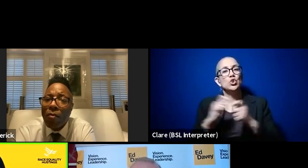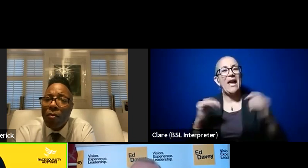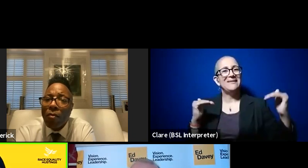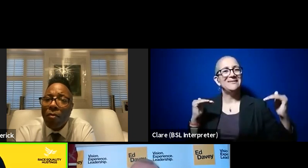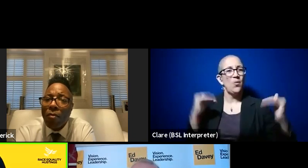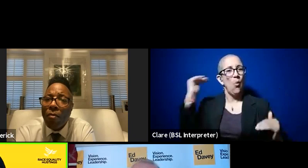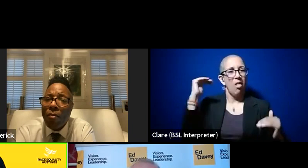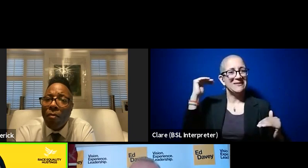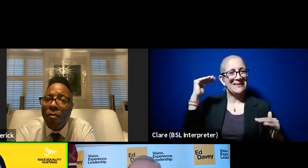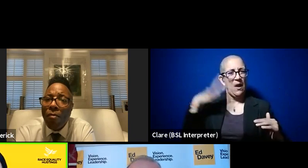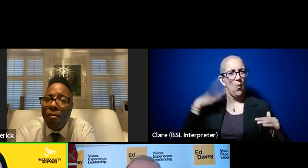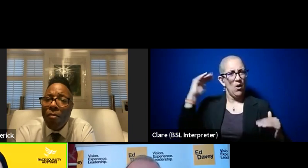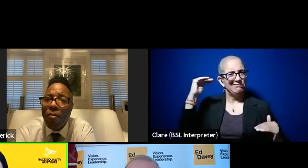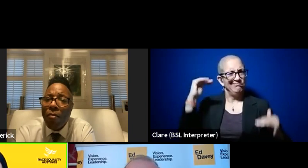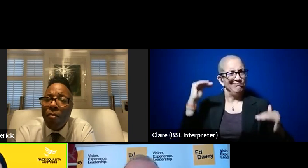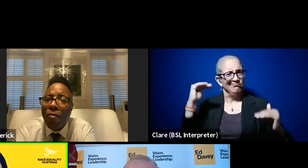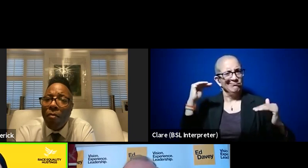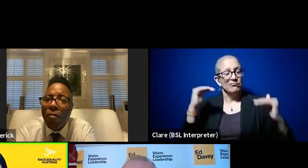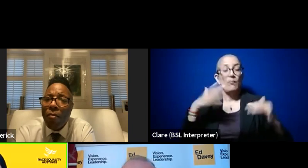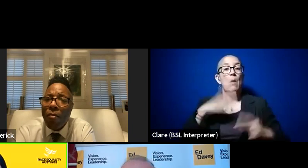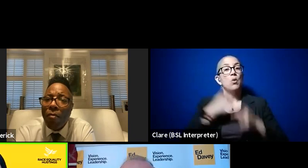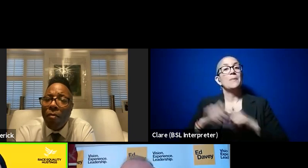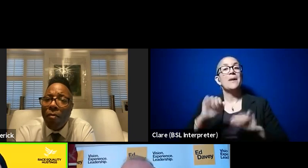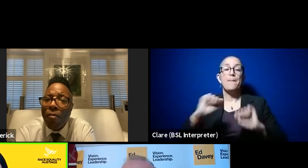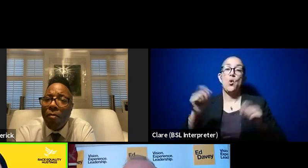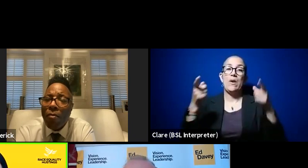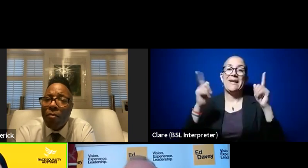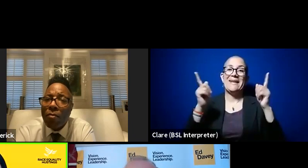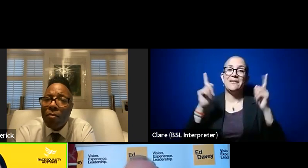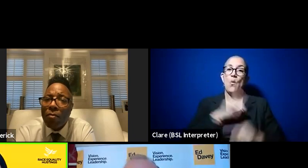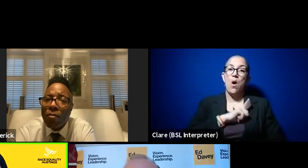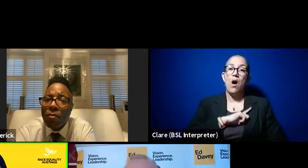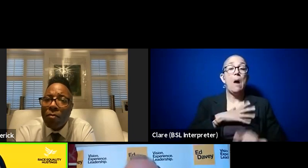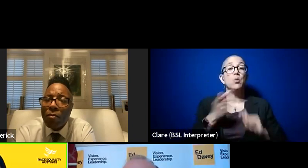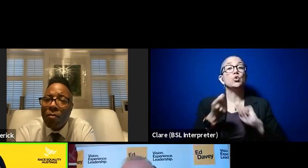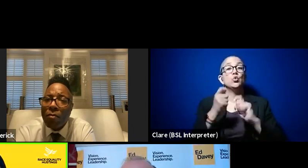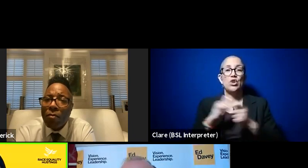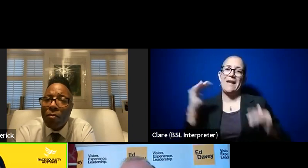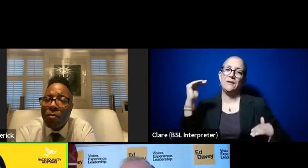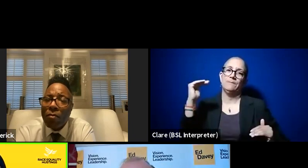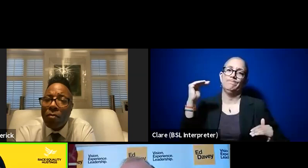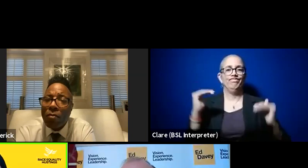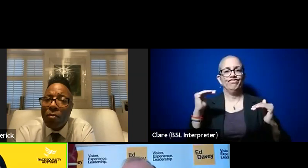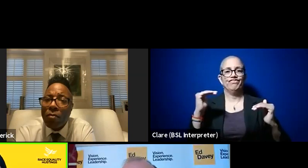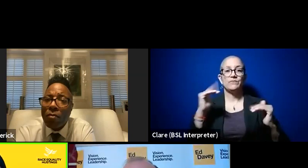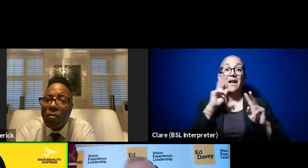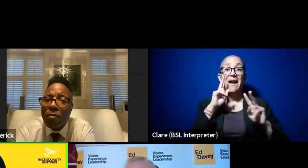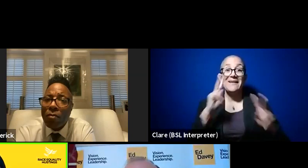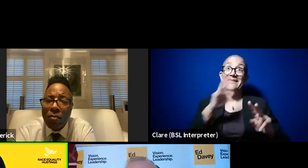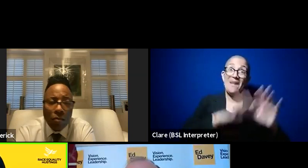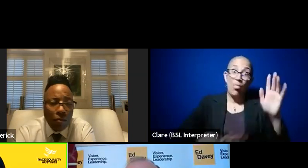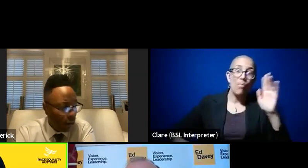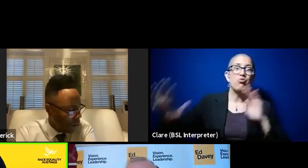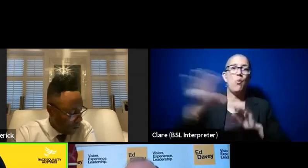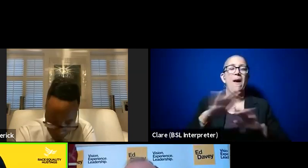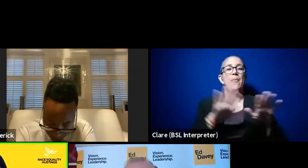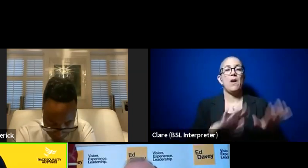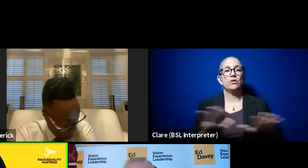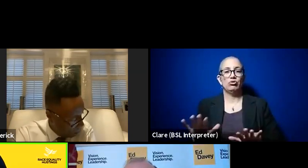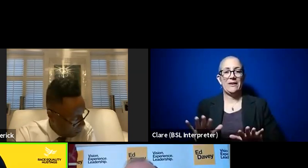in my own community. And I want to be your leader because I want to change the inequality I see in our country. But let's